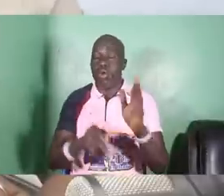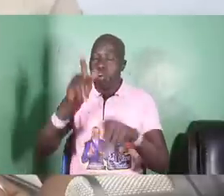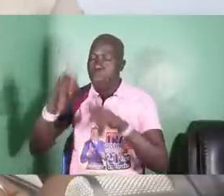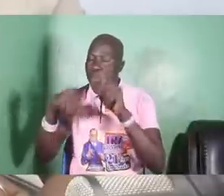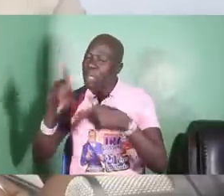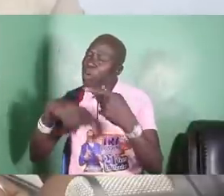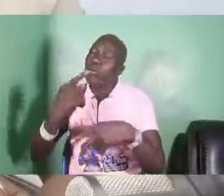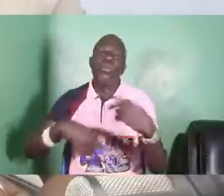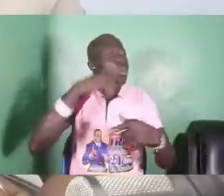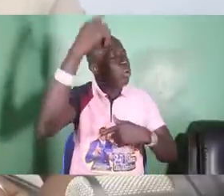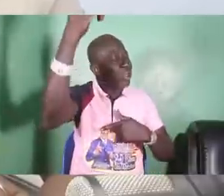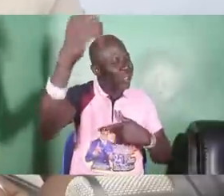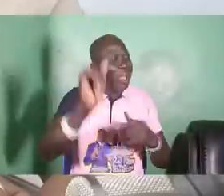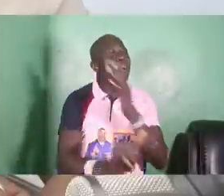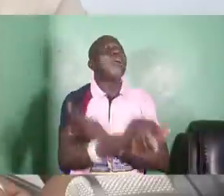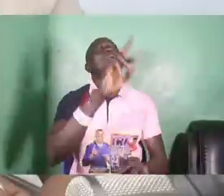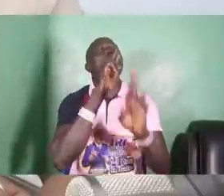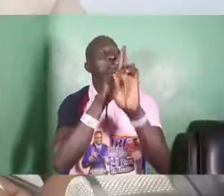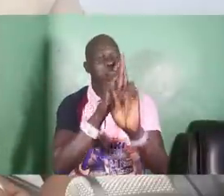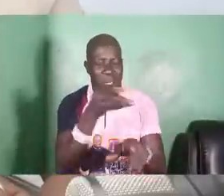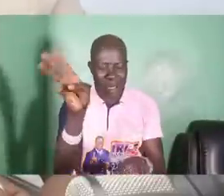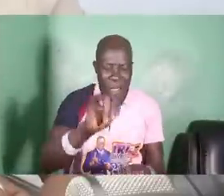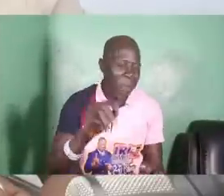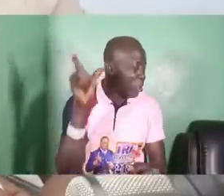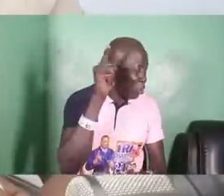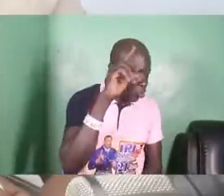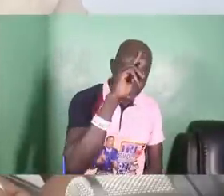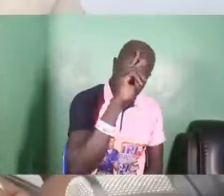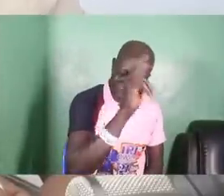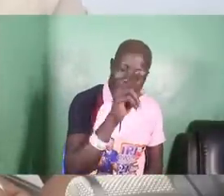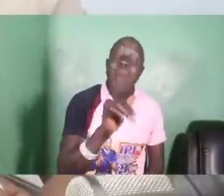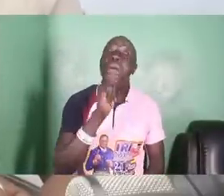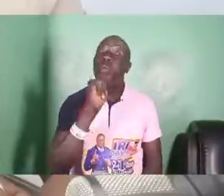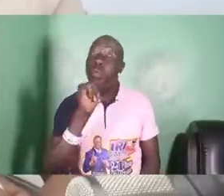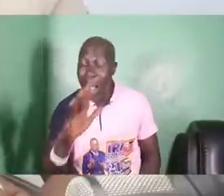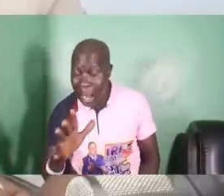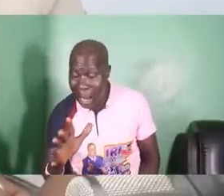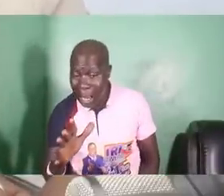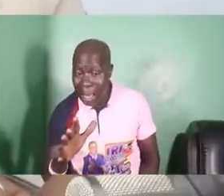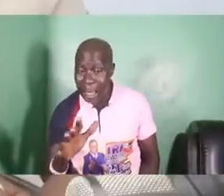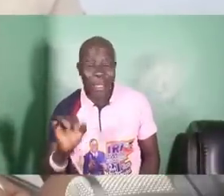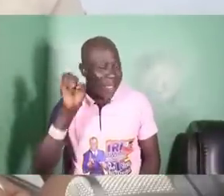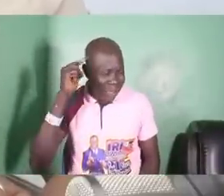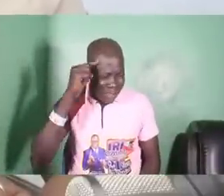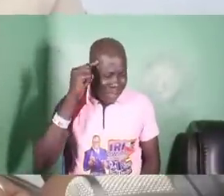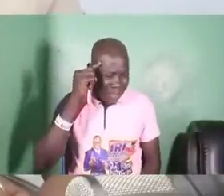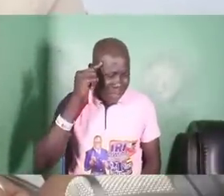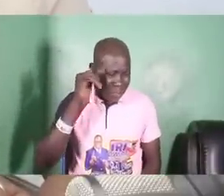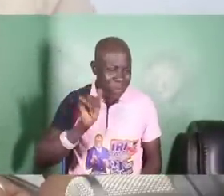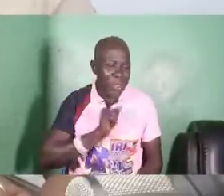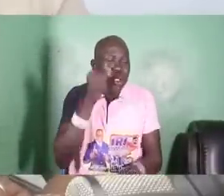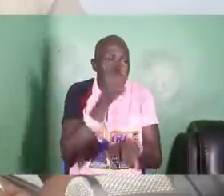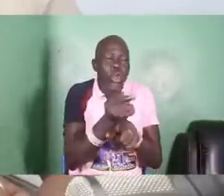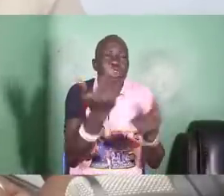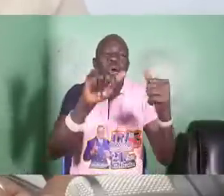pátá. All the people that went there. Ọlọ́run dá lóhùn. God answered them. Ẹ gbọ́ mi sá. Listen sá. Mama yẹn. That woman. Ọ̀dà bẹ́ẹ̀ ri pe o ese